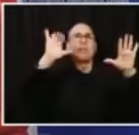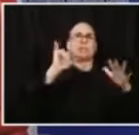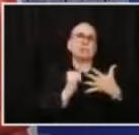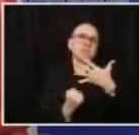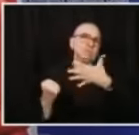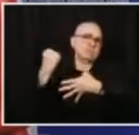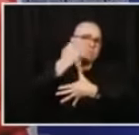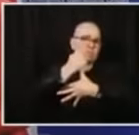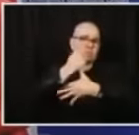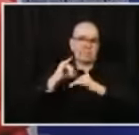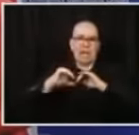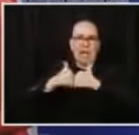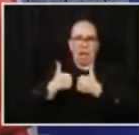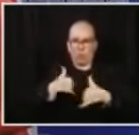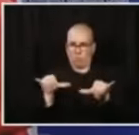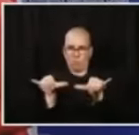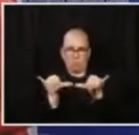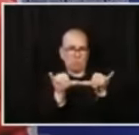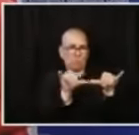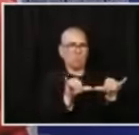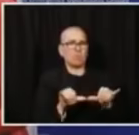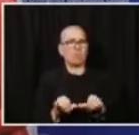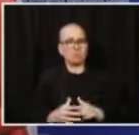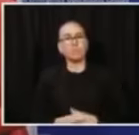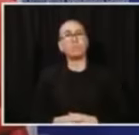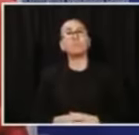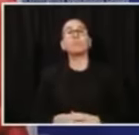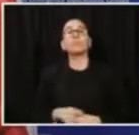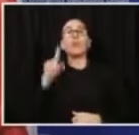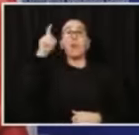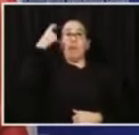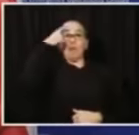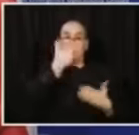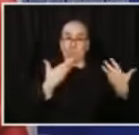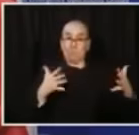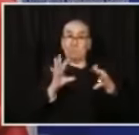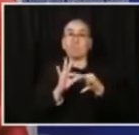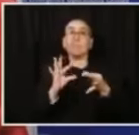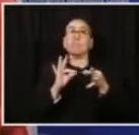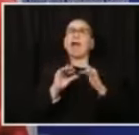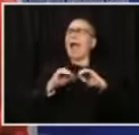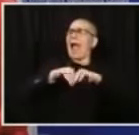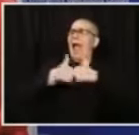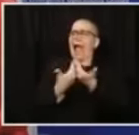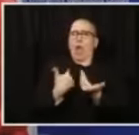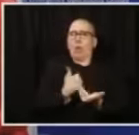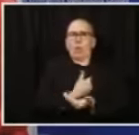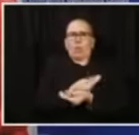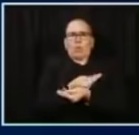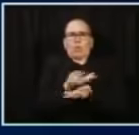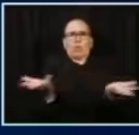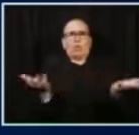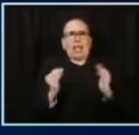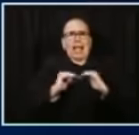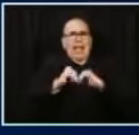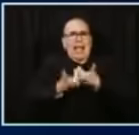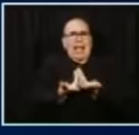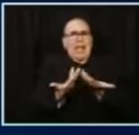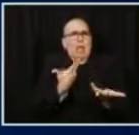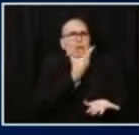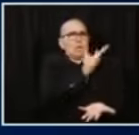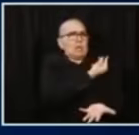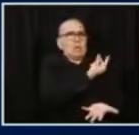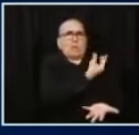The governor talked about how we'll be distributing vaccine. Vaccine does not come to Minnesota and sit in a warehouse. It goes directly